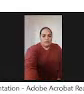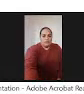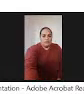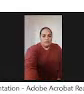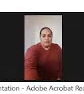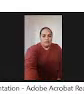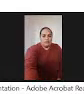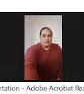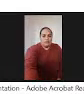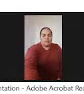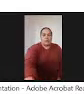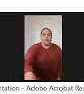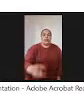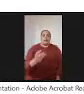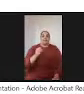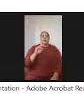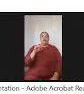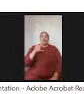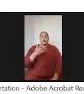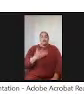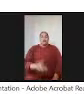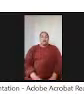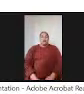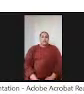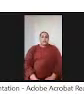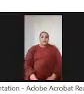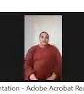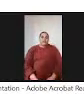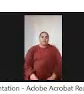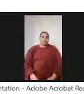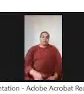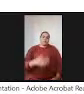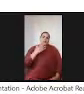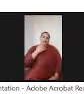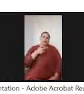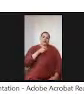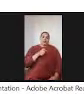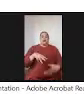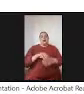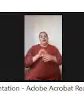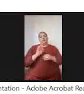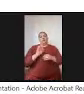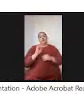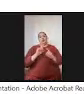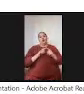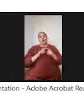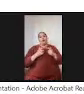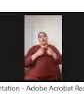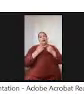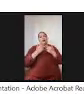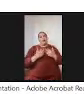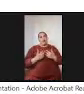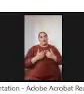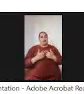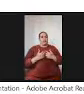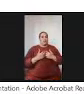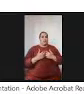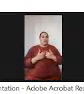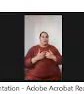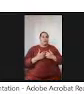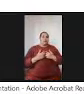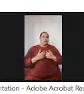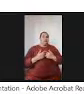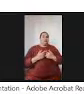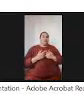Mr. Jawardin. Through you, Chair. With regards to the committee's budget, if I can particularly concentrate on